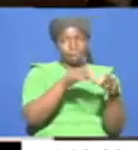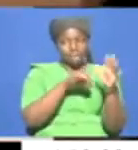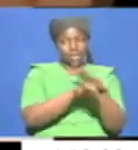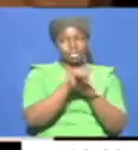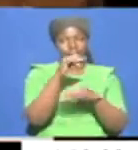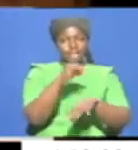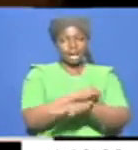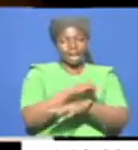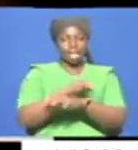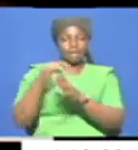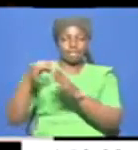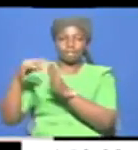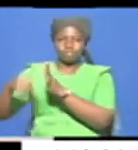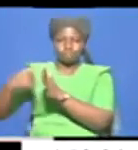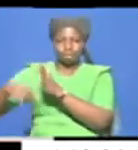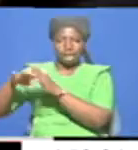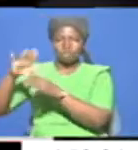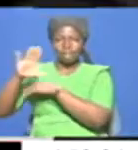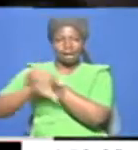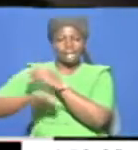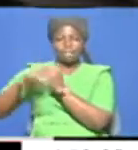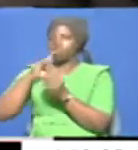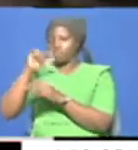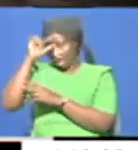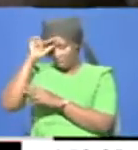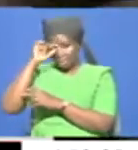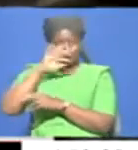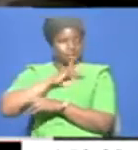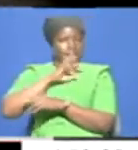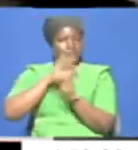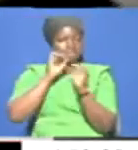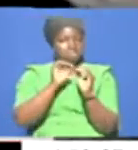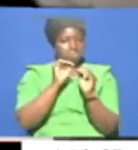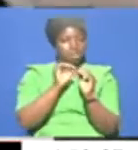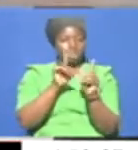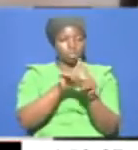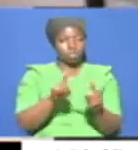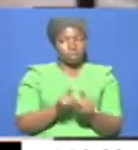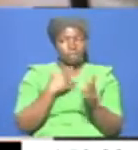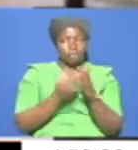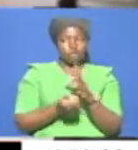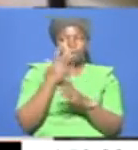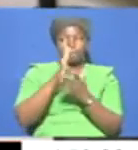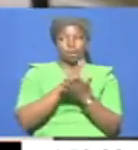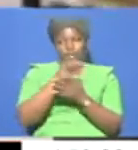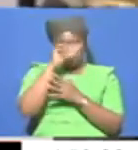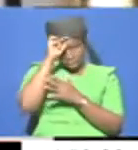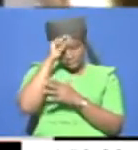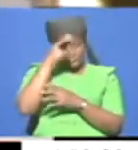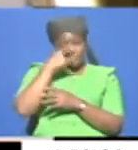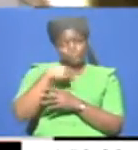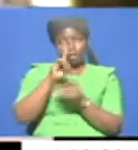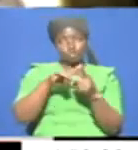country, therefore the government gains nothing from gold refined abroad. It has also formed part of government's policy to at least